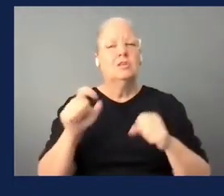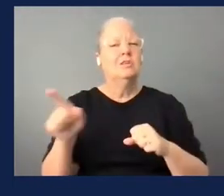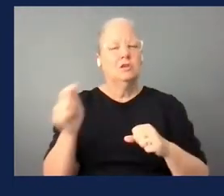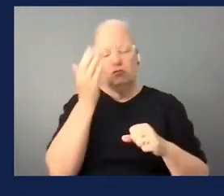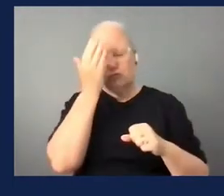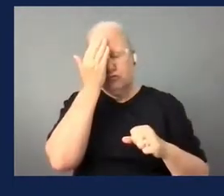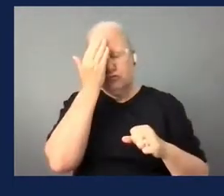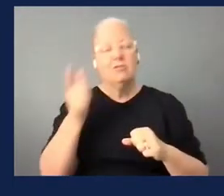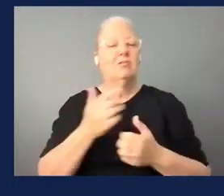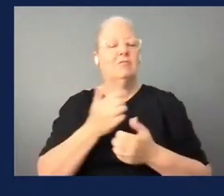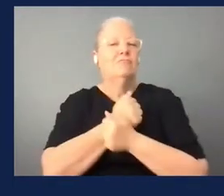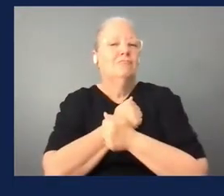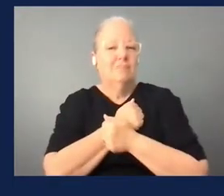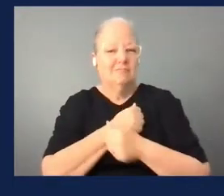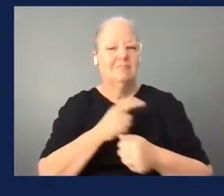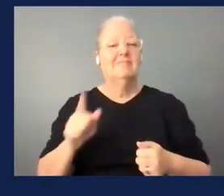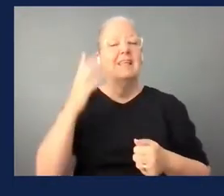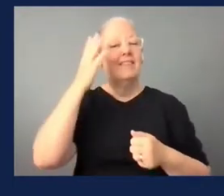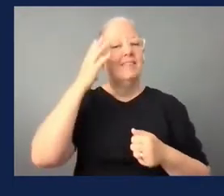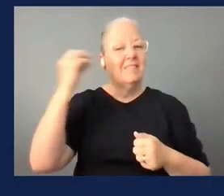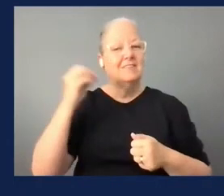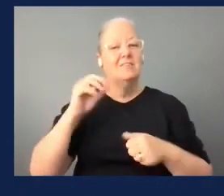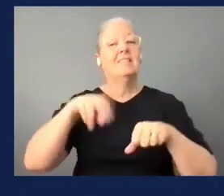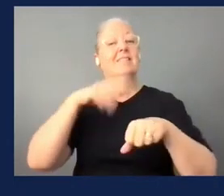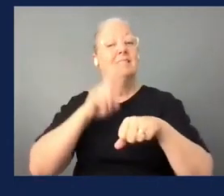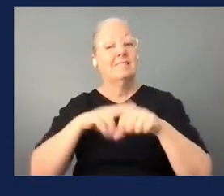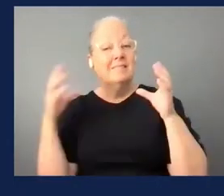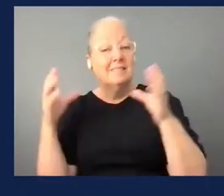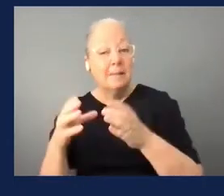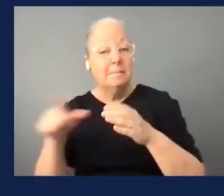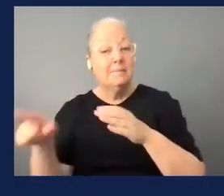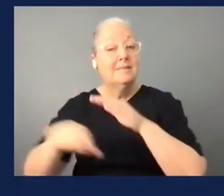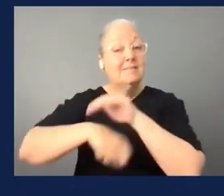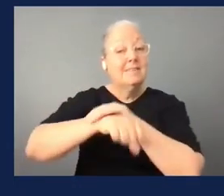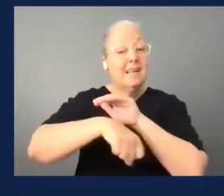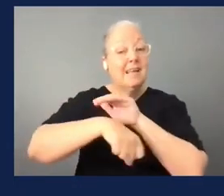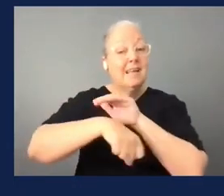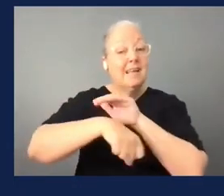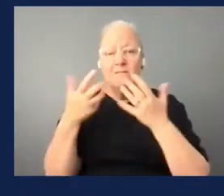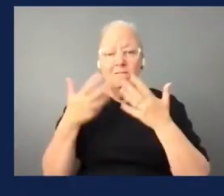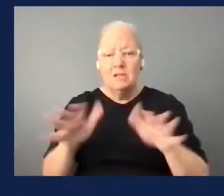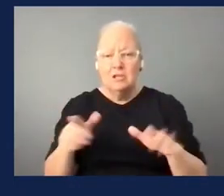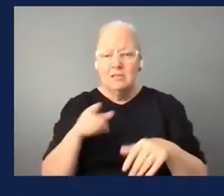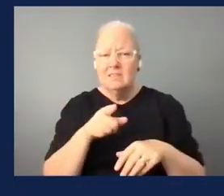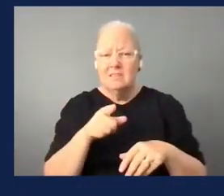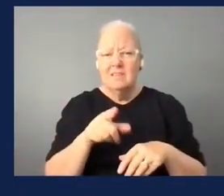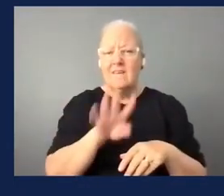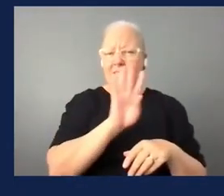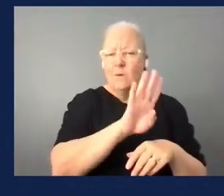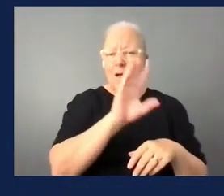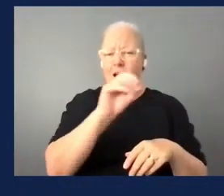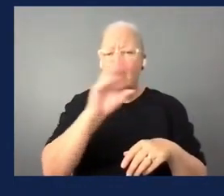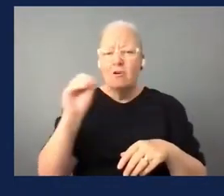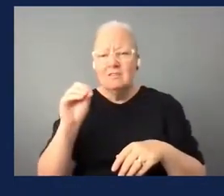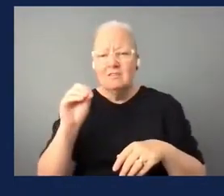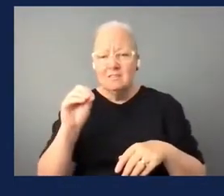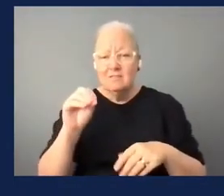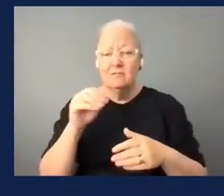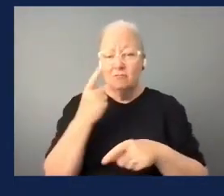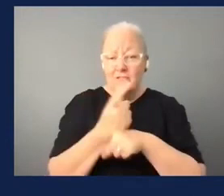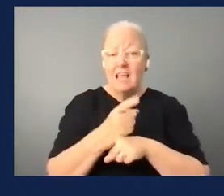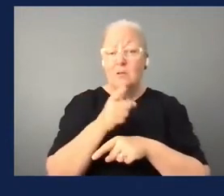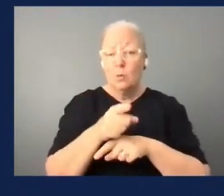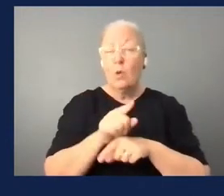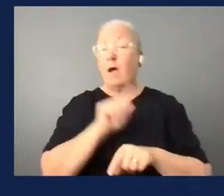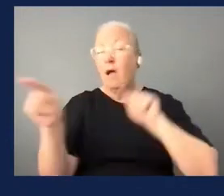Feyenoord, the Dutch national team, and Bayern Munich. I think you visited, Bas, 400 matches in over 100 stadiums and